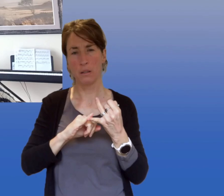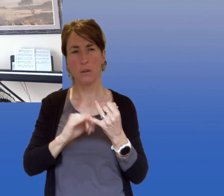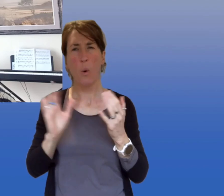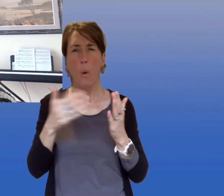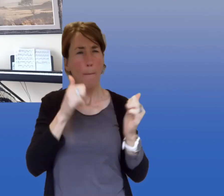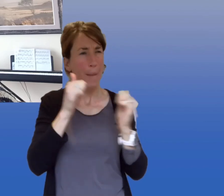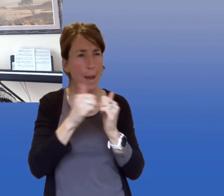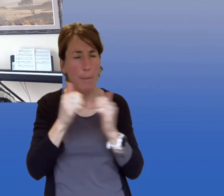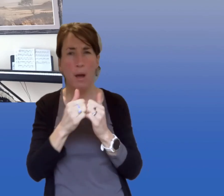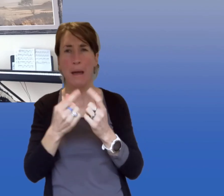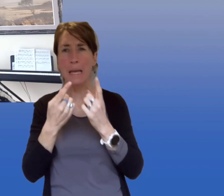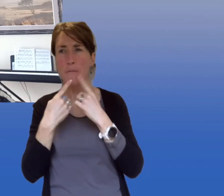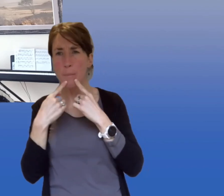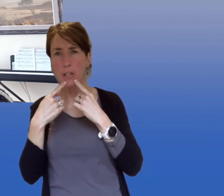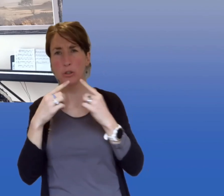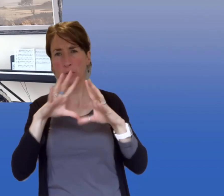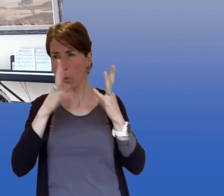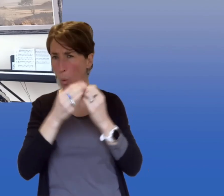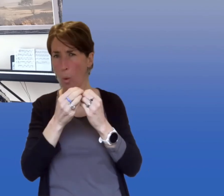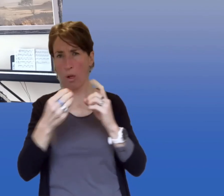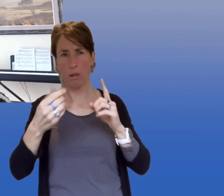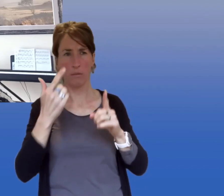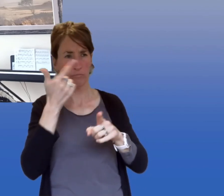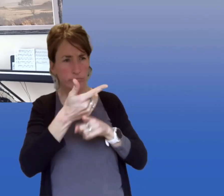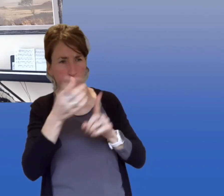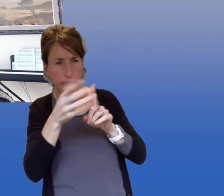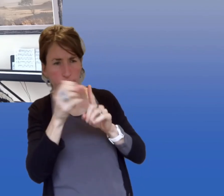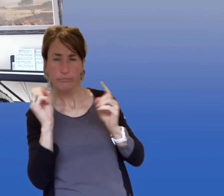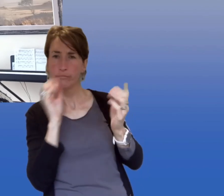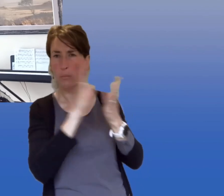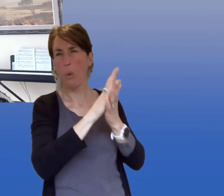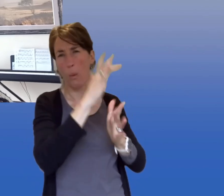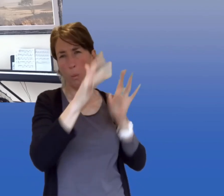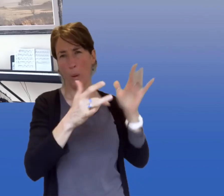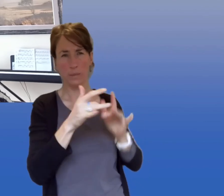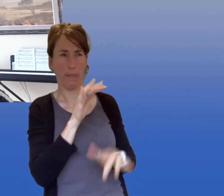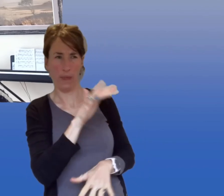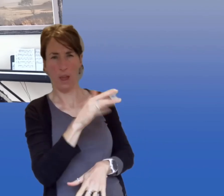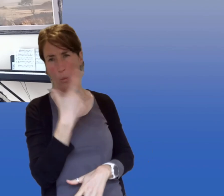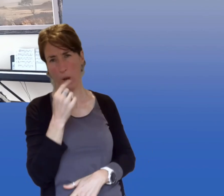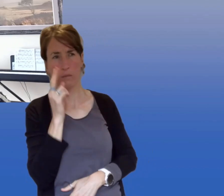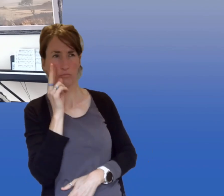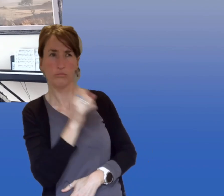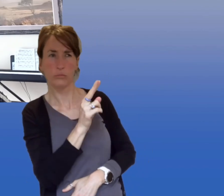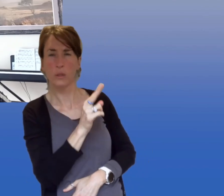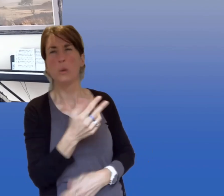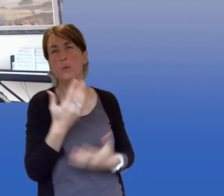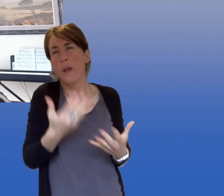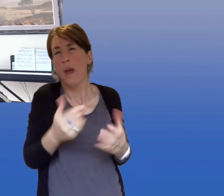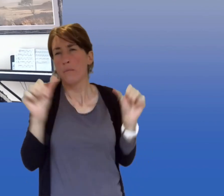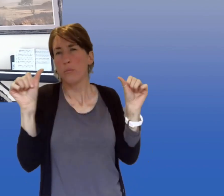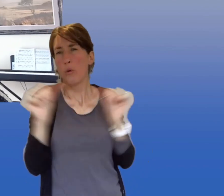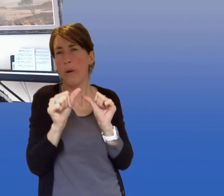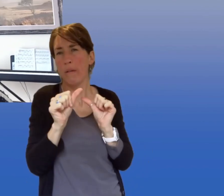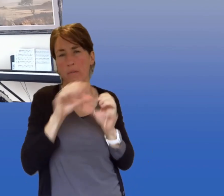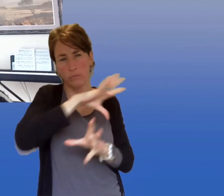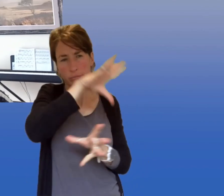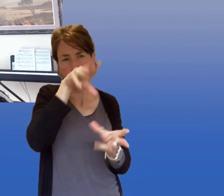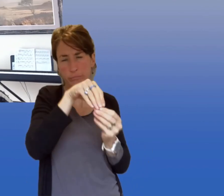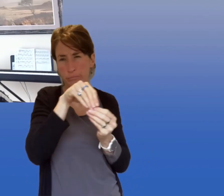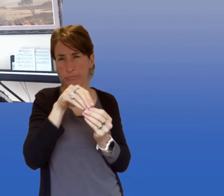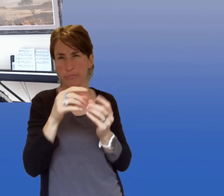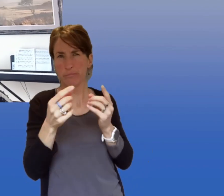recording of the meeting are available on our website, but what I wanted to do today was just draw out a few highlights that I think are really important.